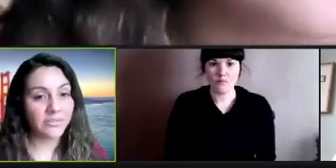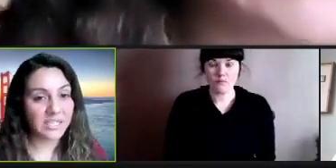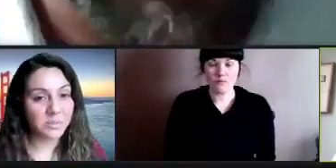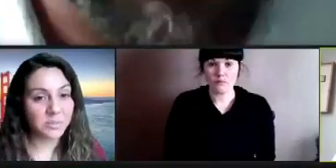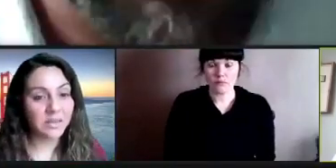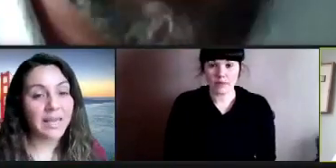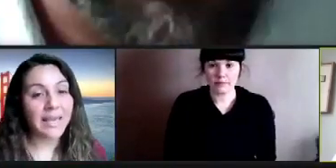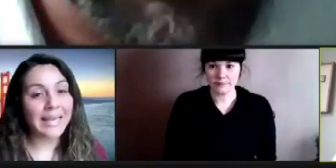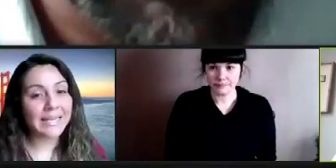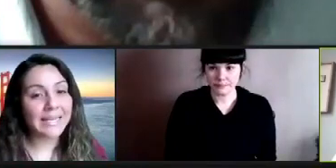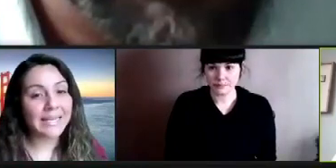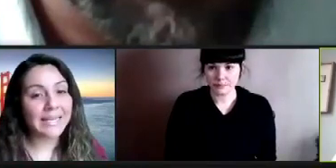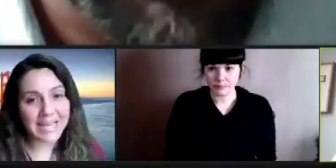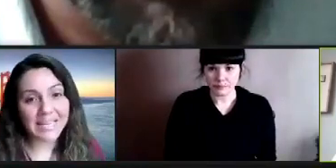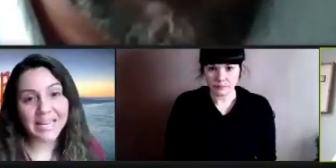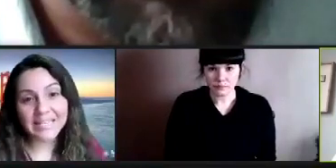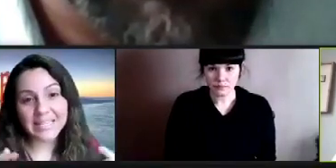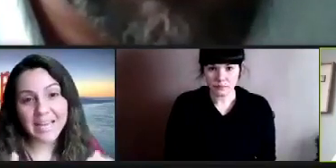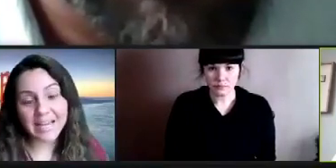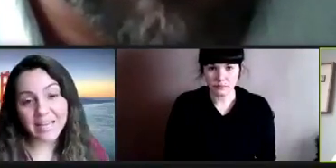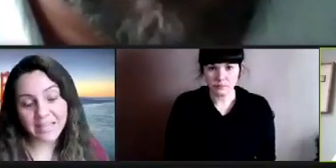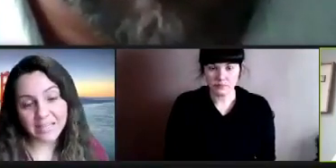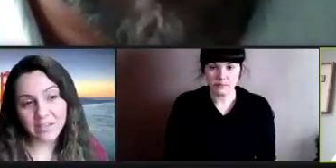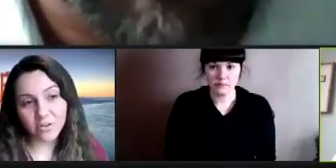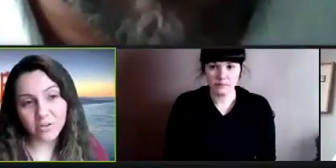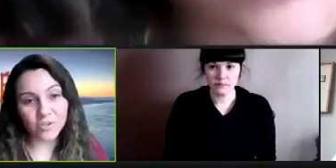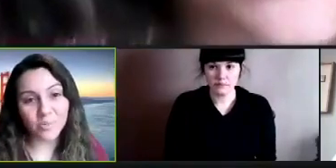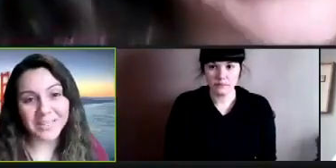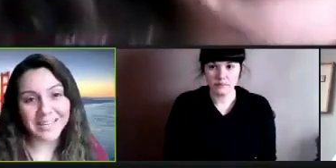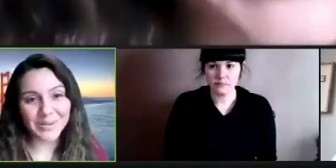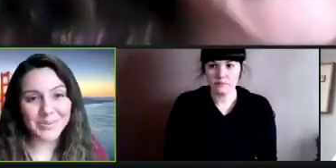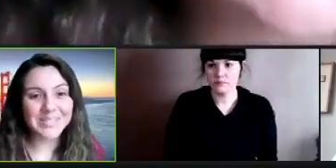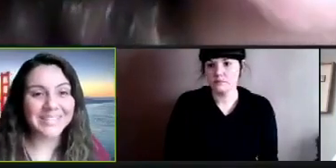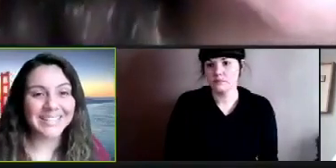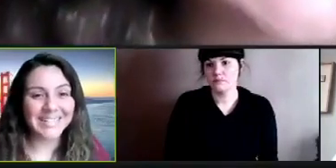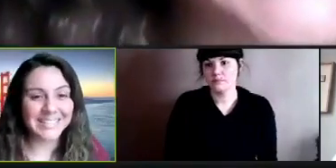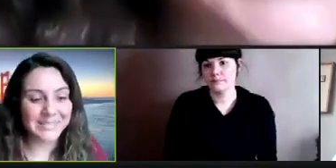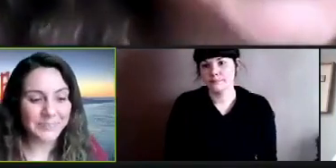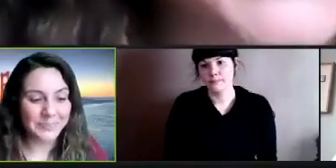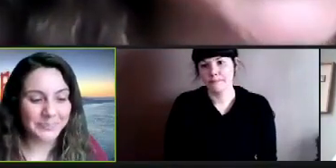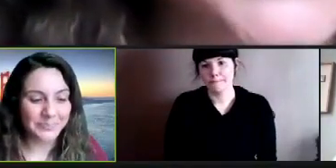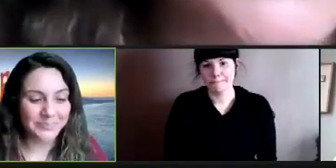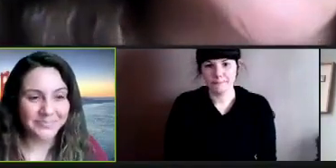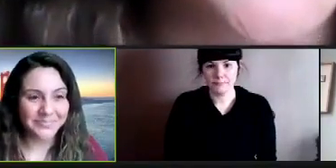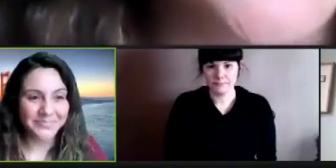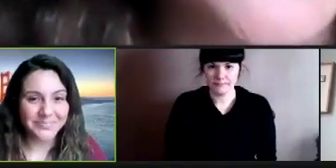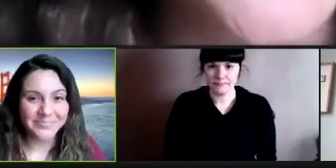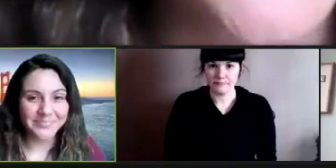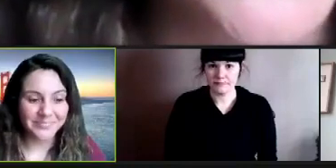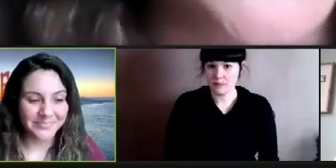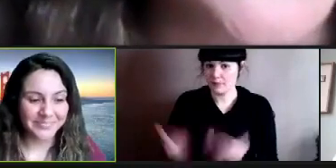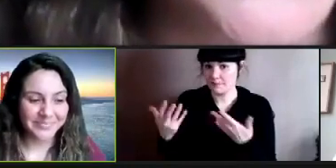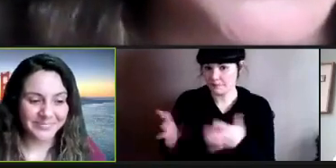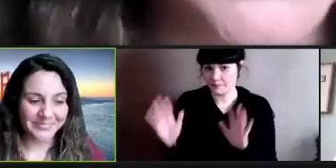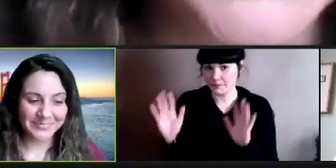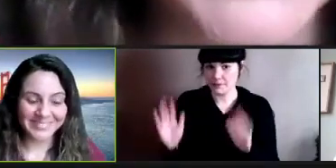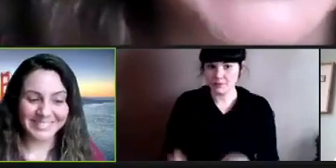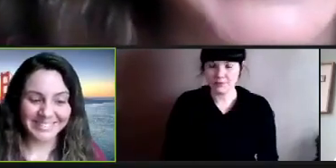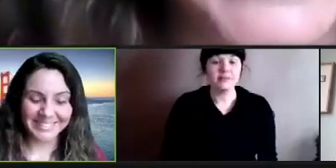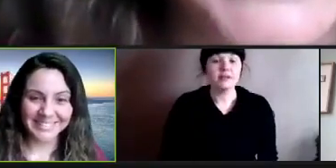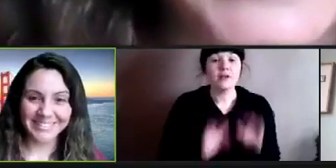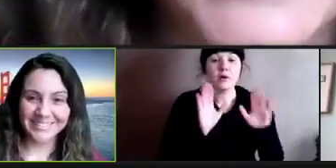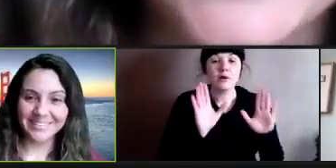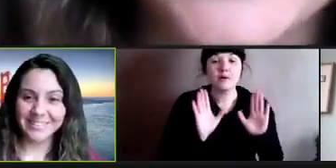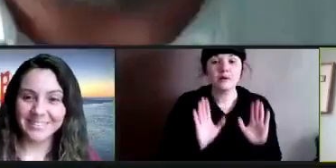Corporation en Facebook. El enlace está dentro de los comentarios. Gracias. Awesome. And